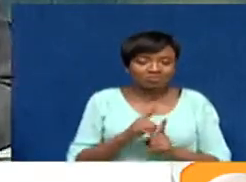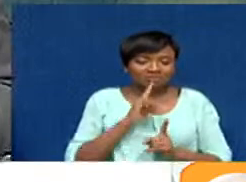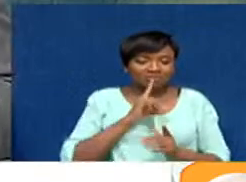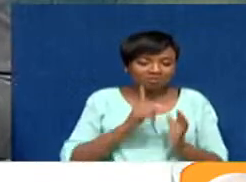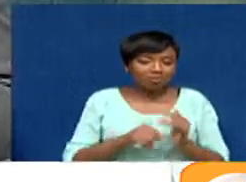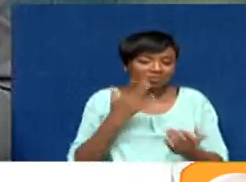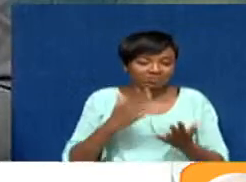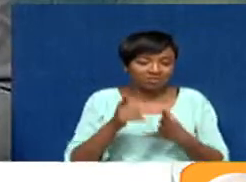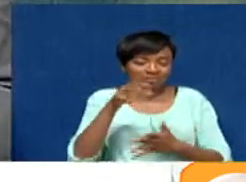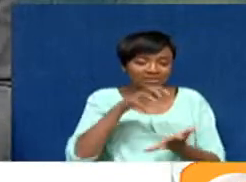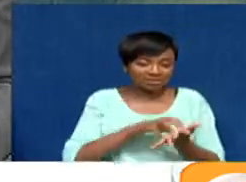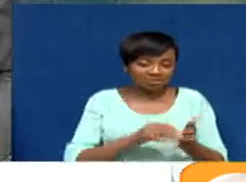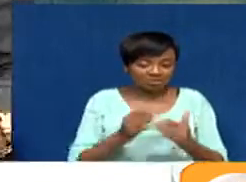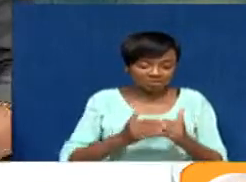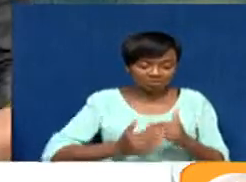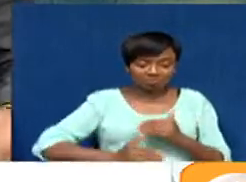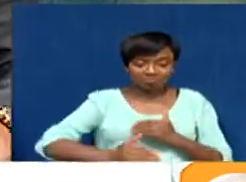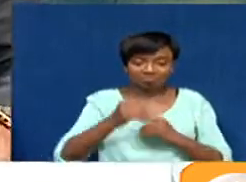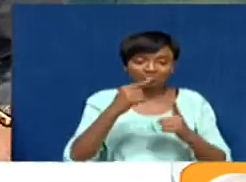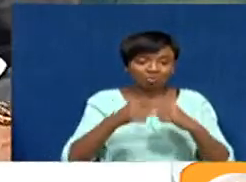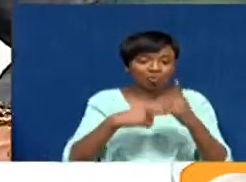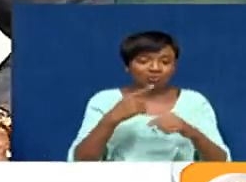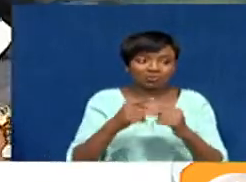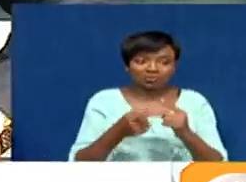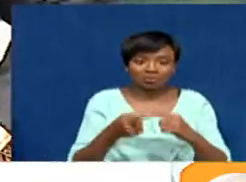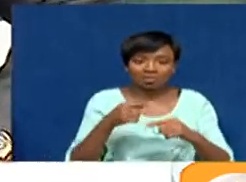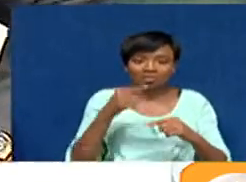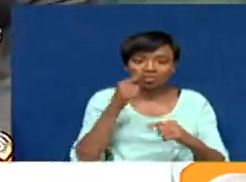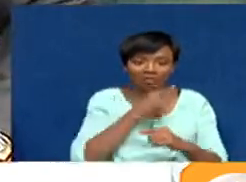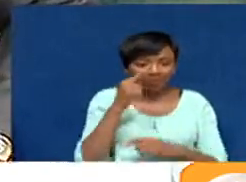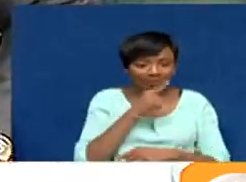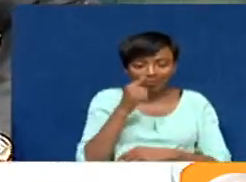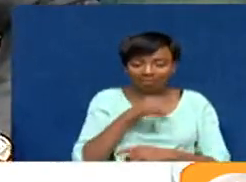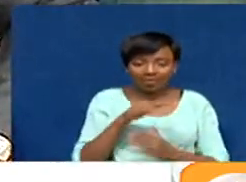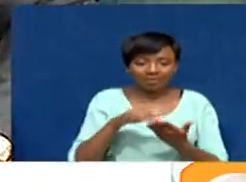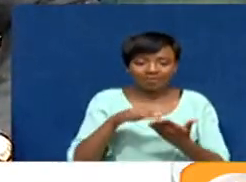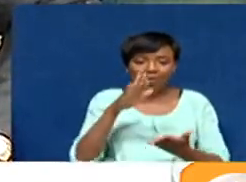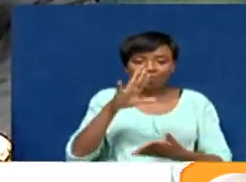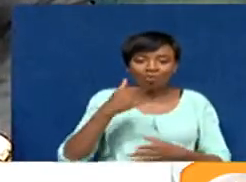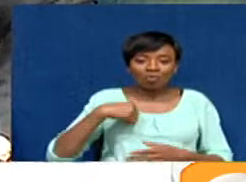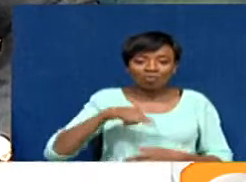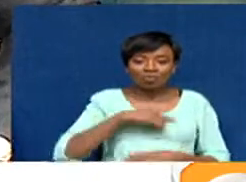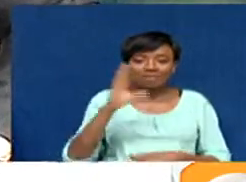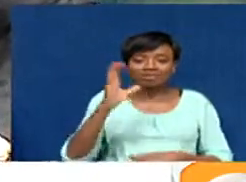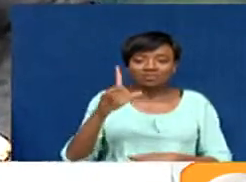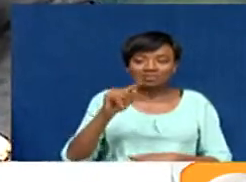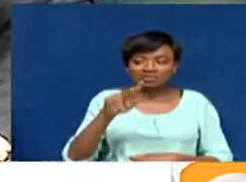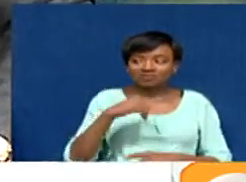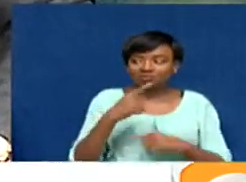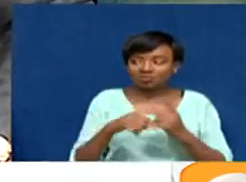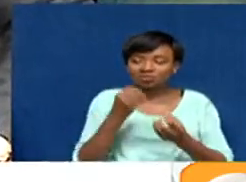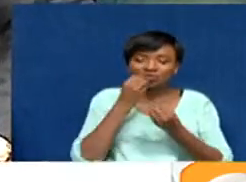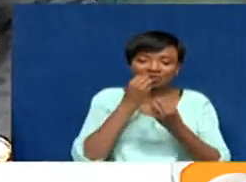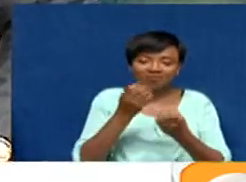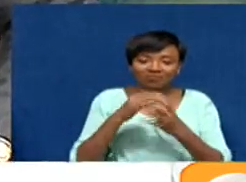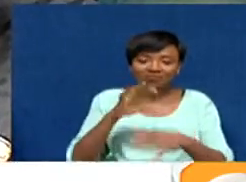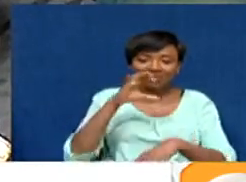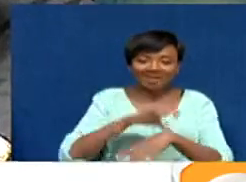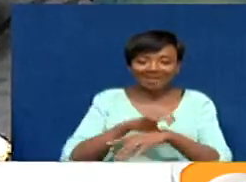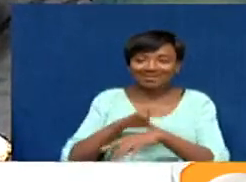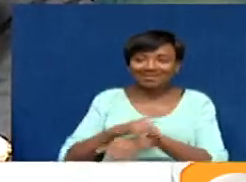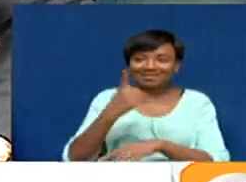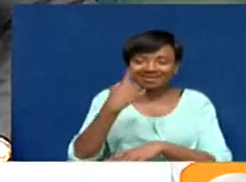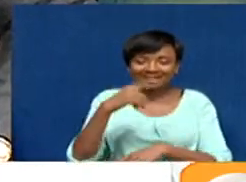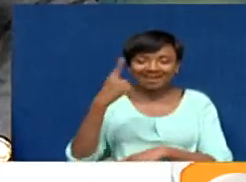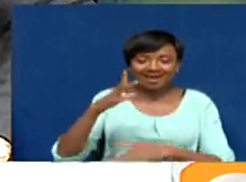the situation for the foreseeable future. And here on Citizen TV, we endeavor to continually update you and get the right people to answer your